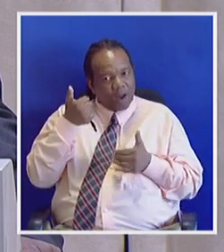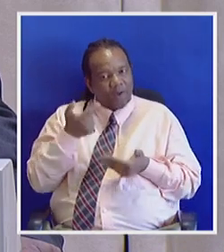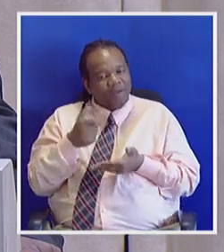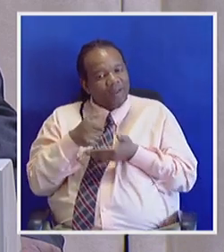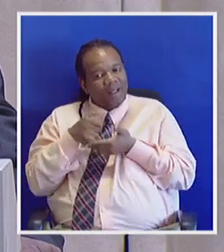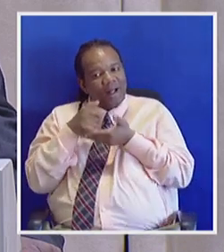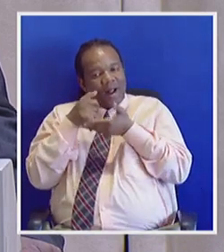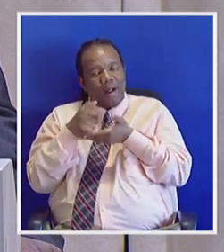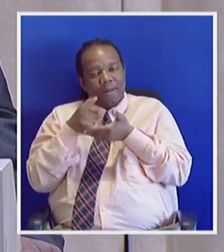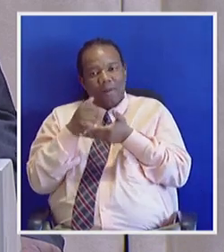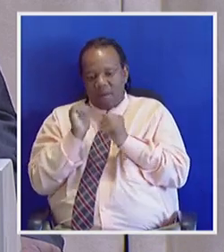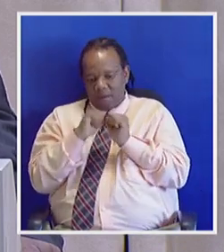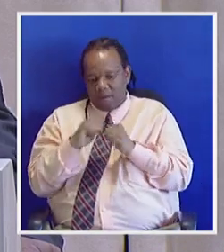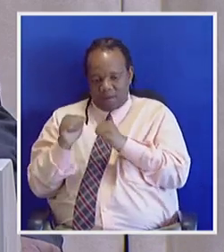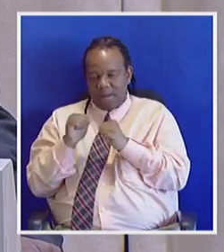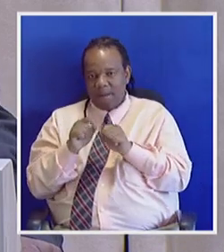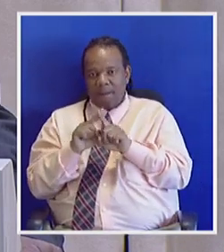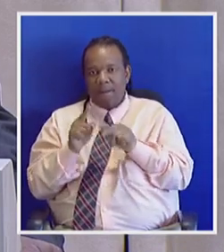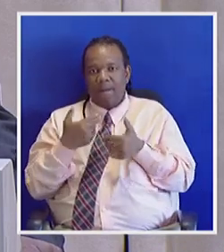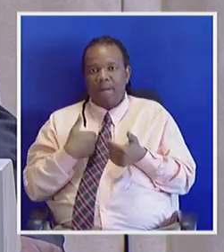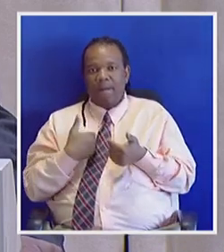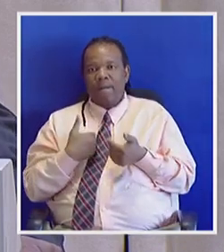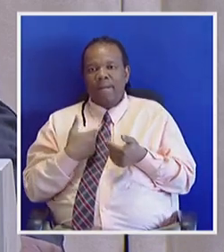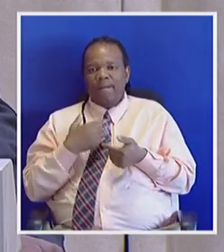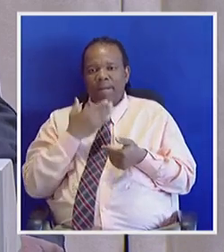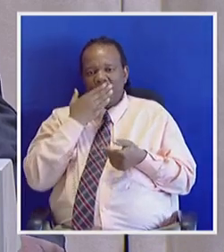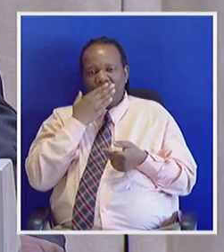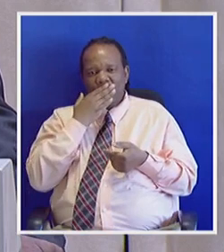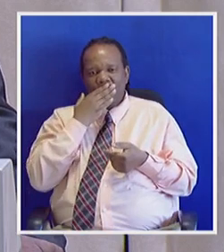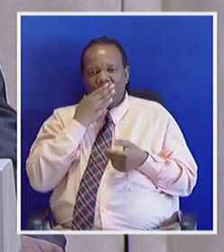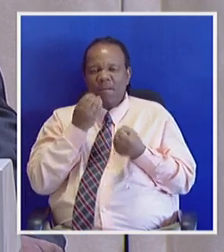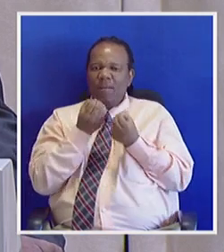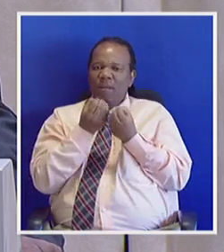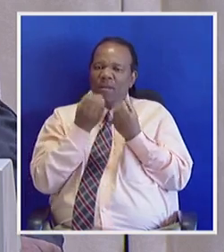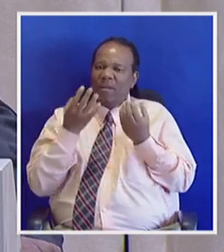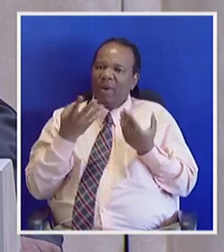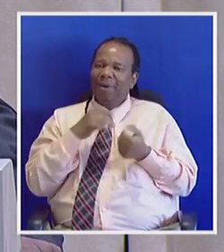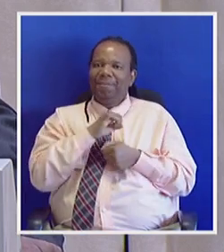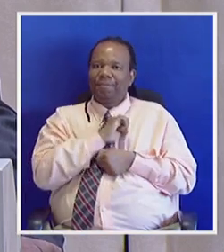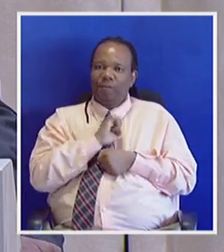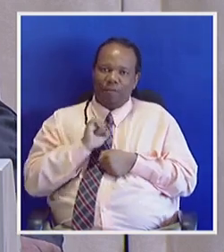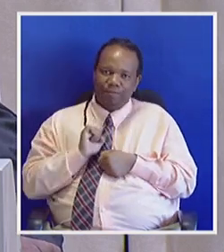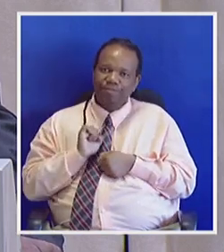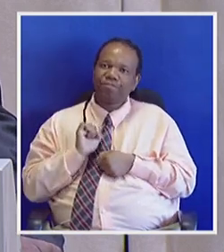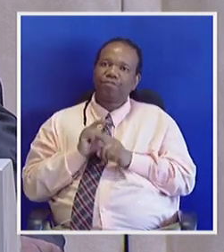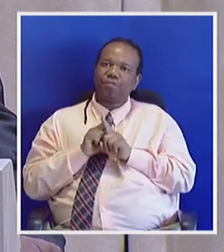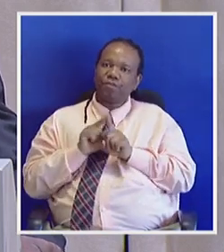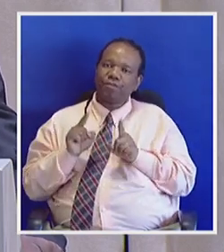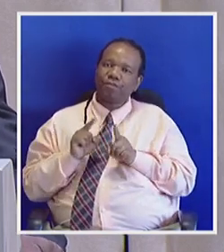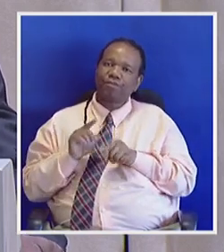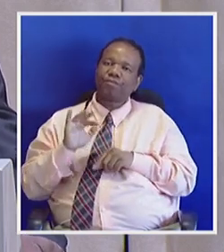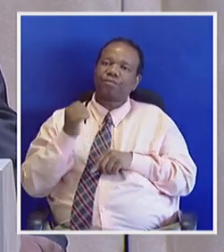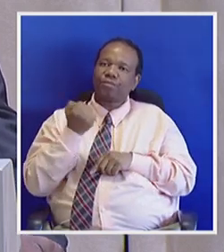deal. But notwithstanding that, we've also found that a number of employers have not been living up to the